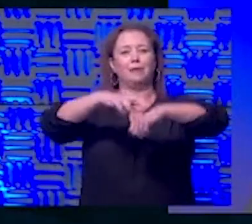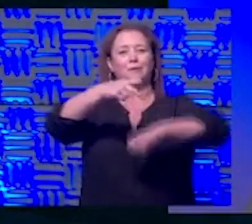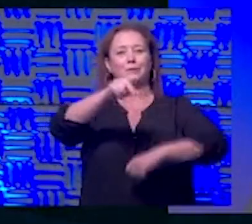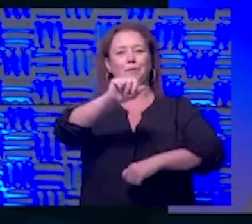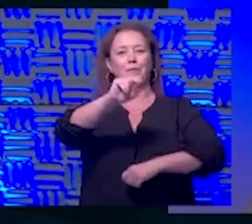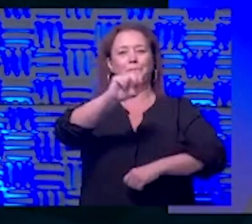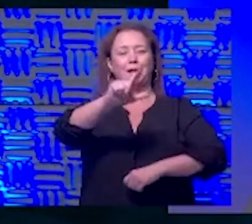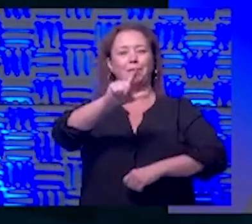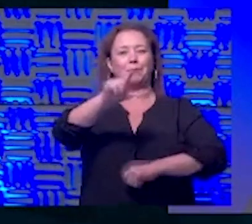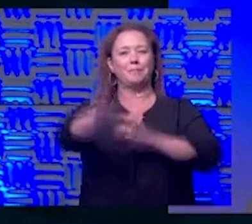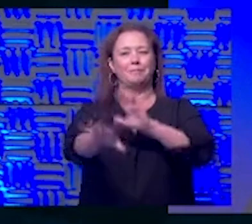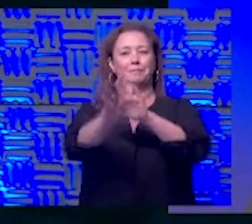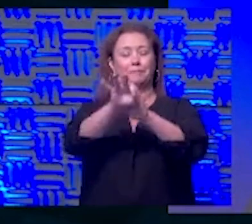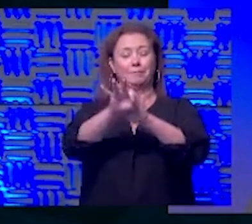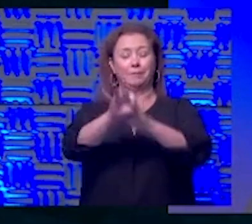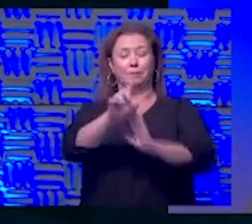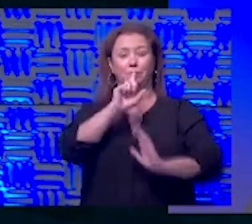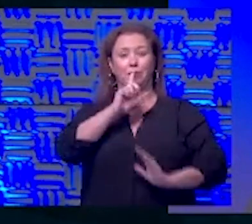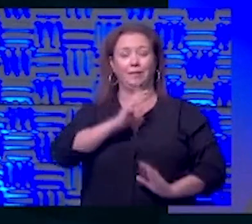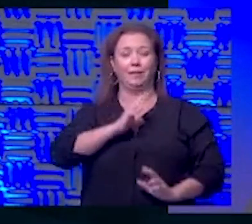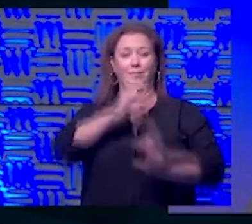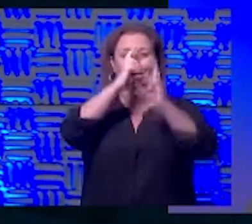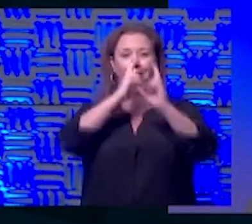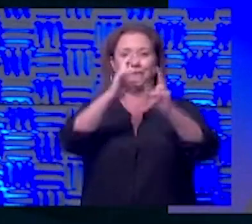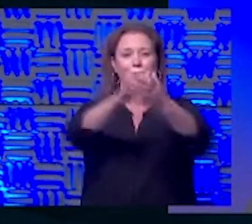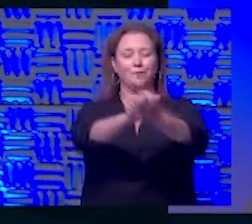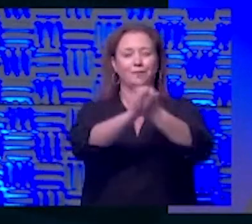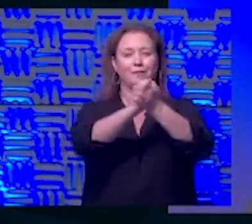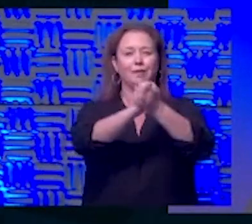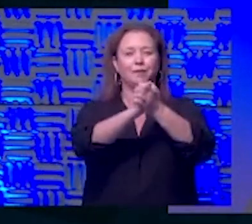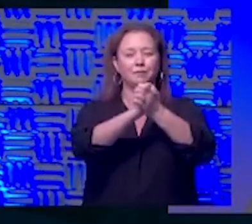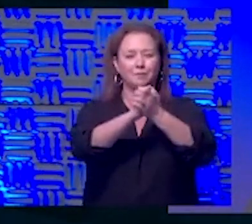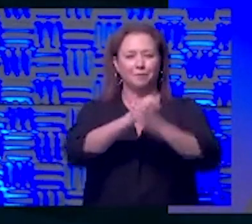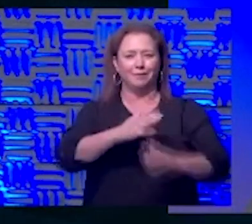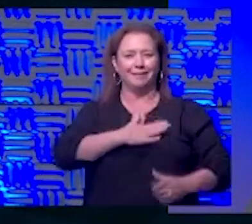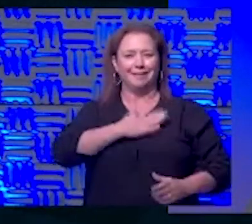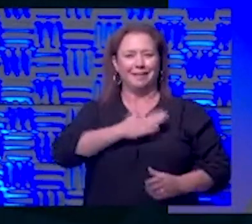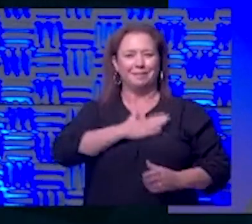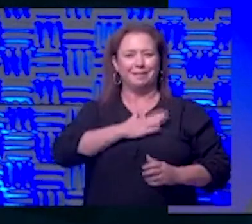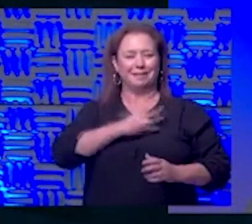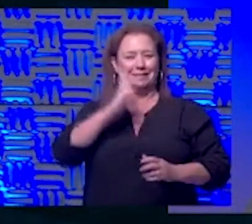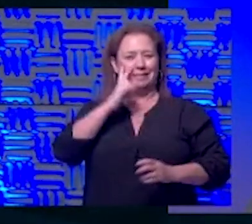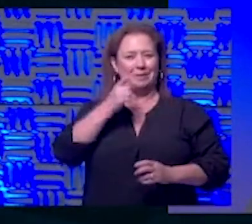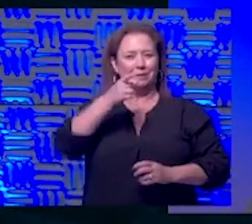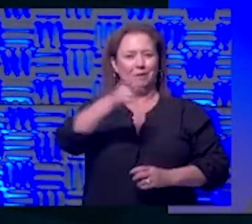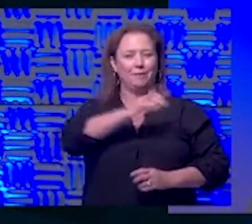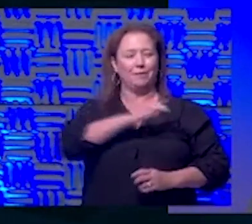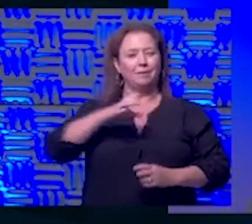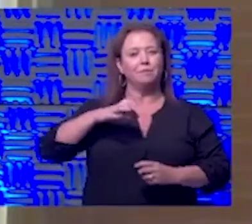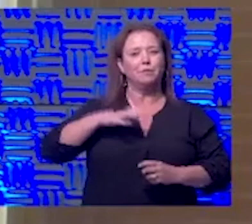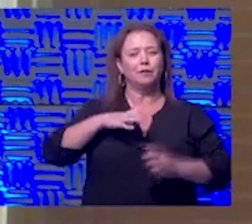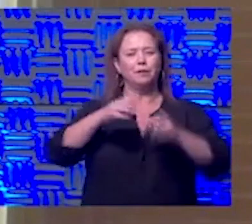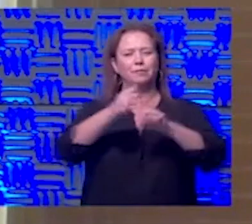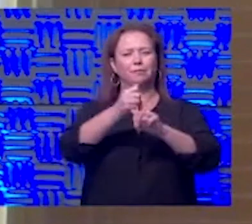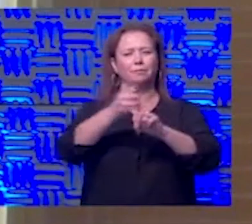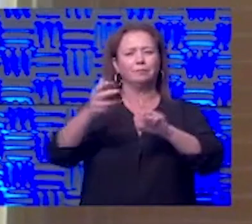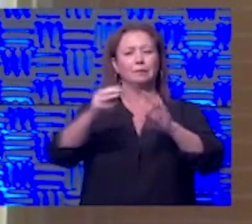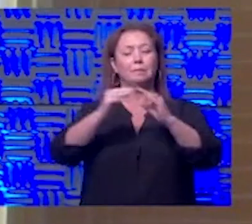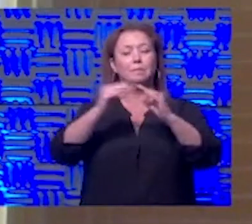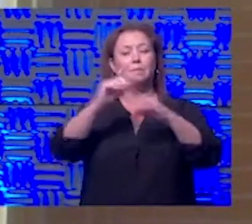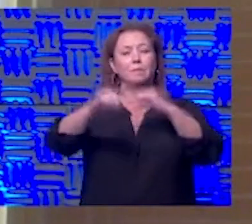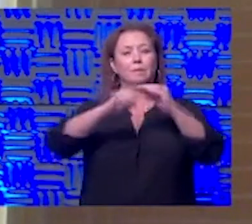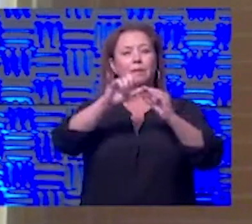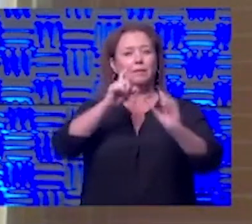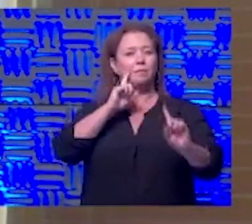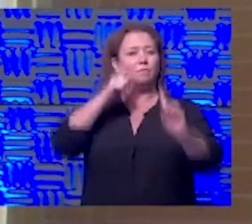been placed on. That's a really big honor. Congratulations. We're delighted you're there. But talk to us a little bit about that and what the aims and